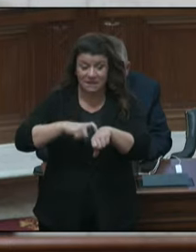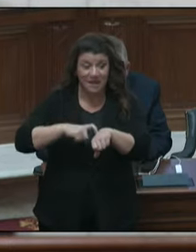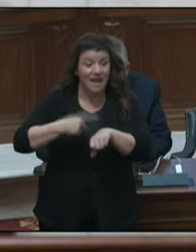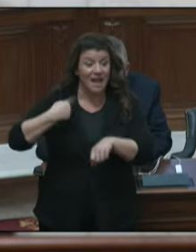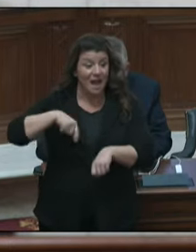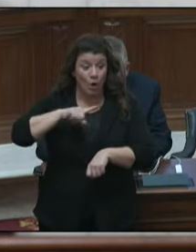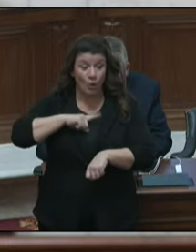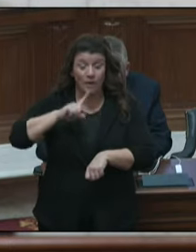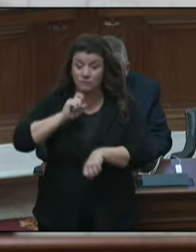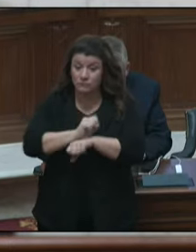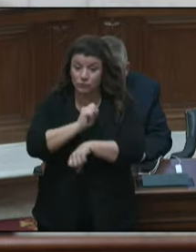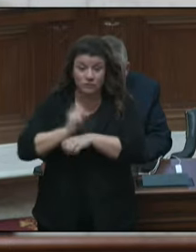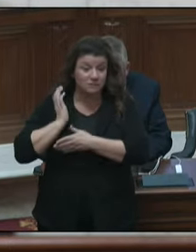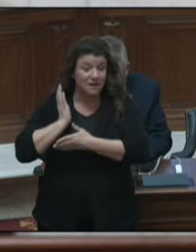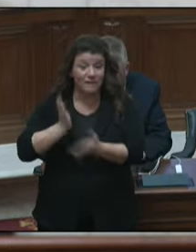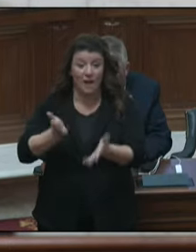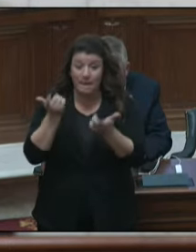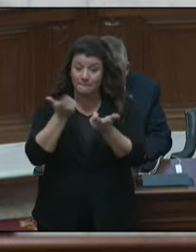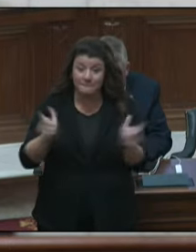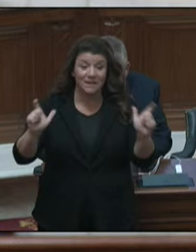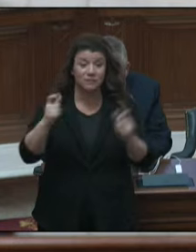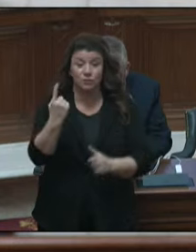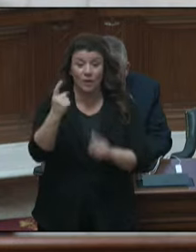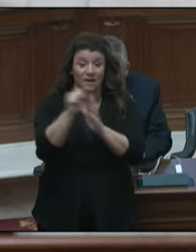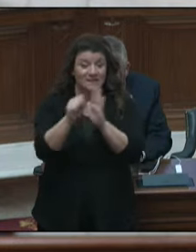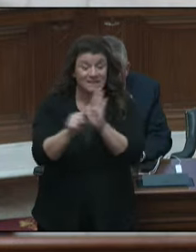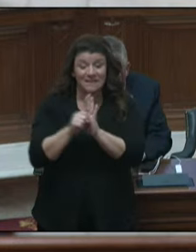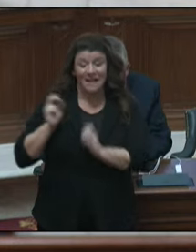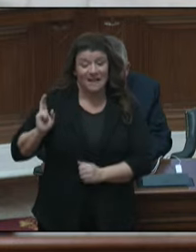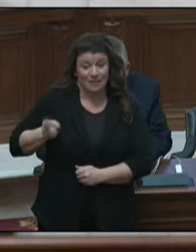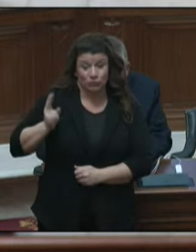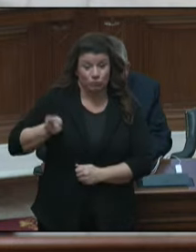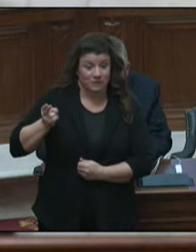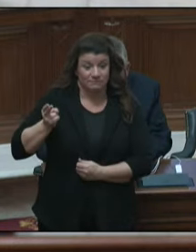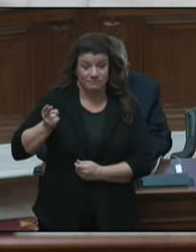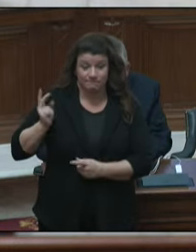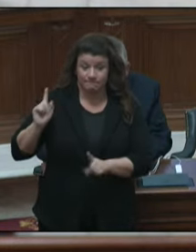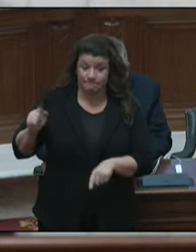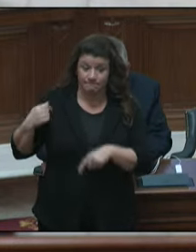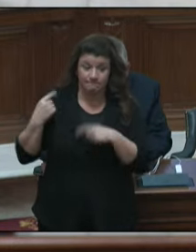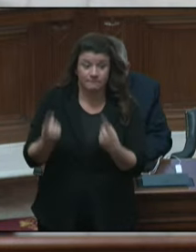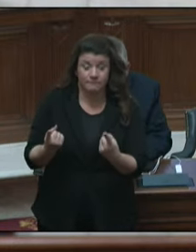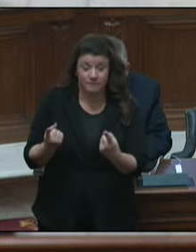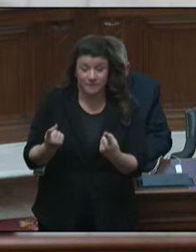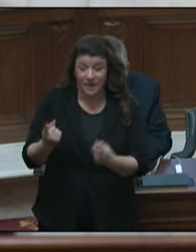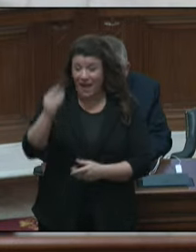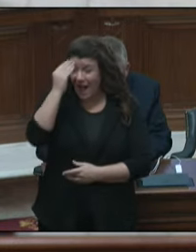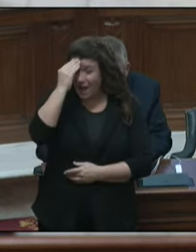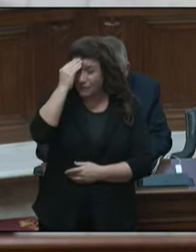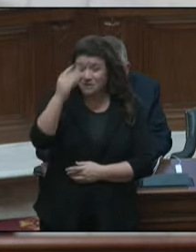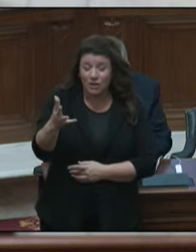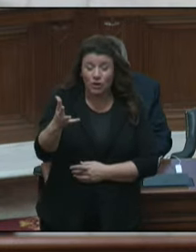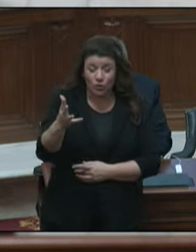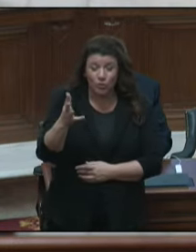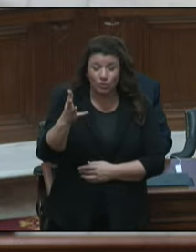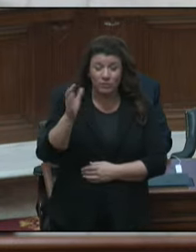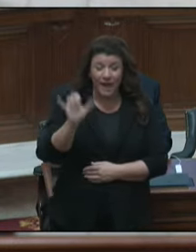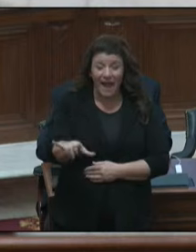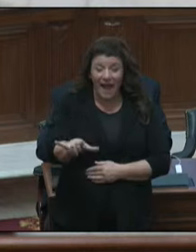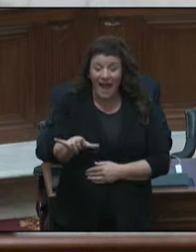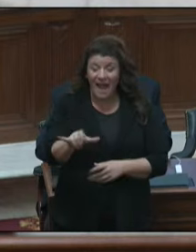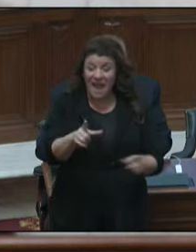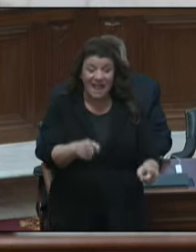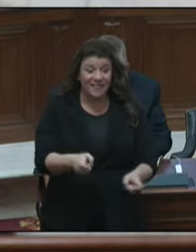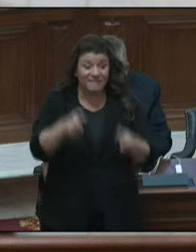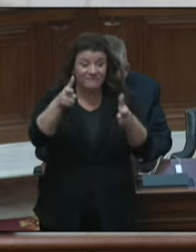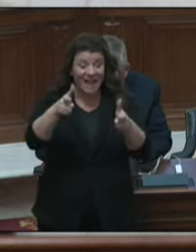on the biggest tax cut in state history, hands down. I would tell you just this. The